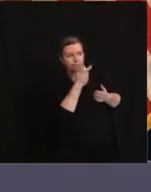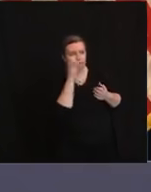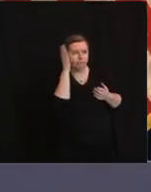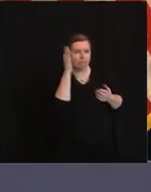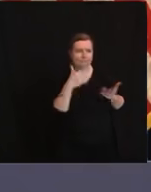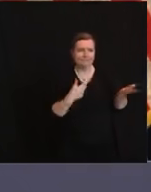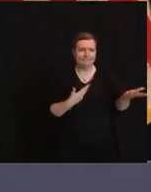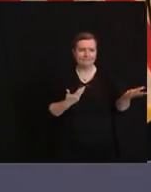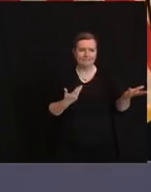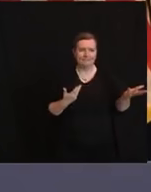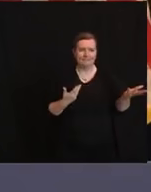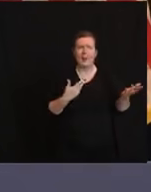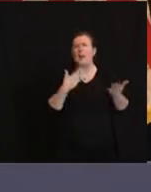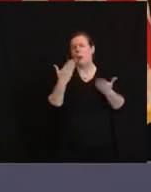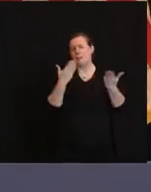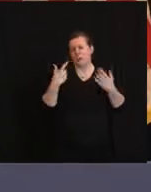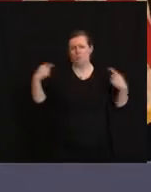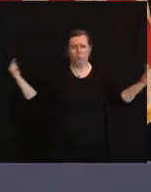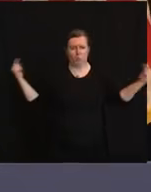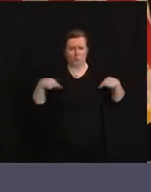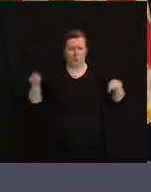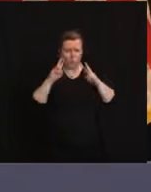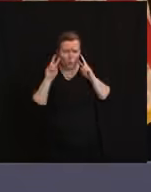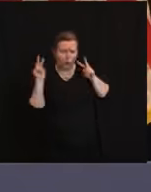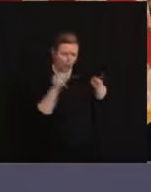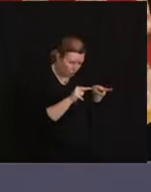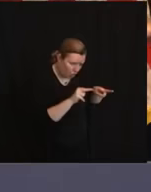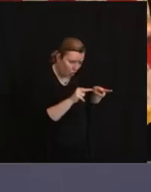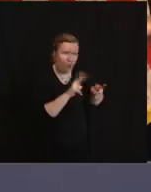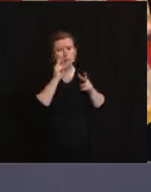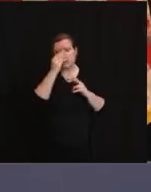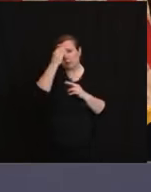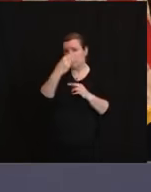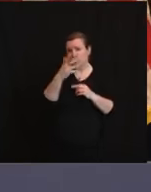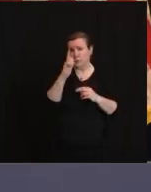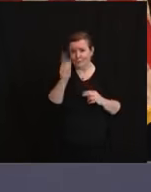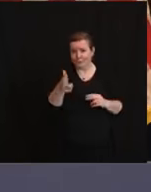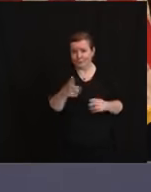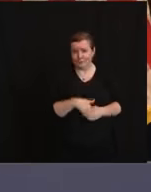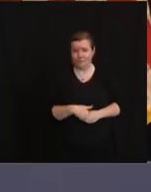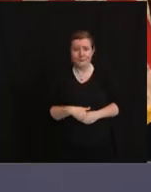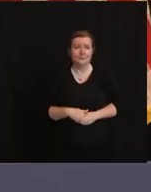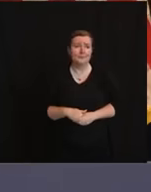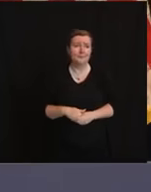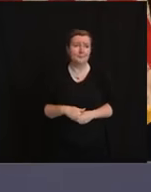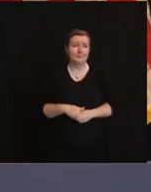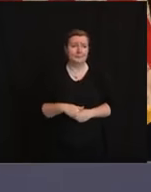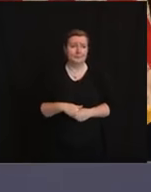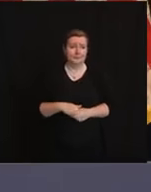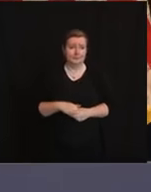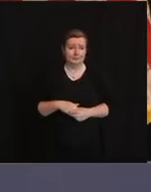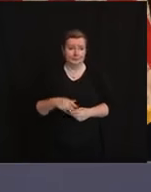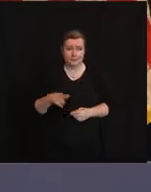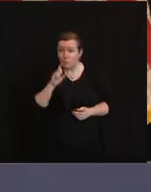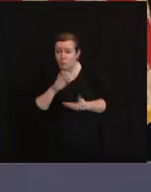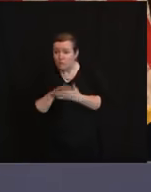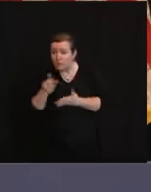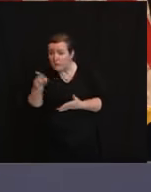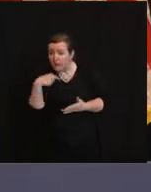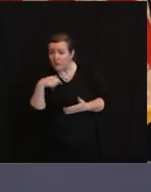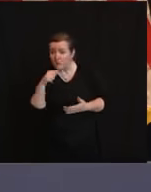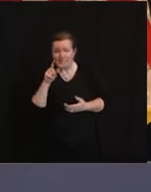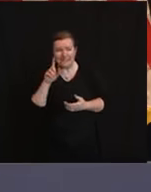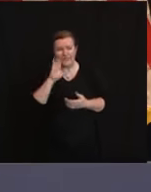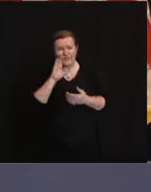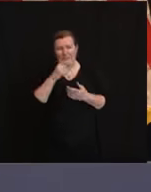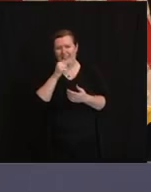out there? Is that okay? Tammy, any questions? Okay. Nikita? Hi, Governor. So Deputy Commissioner of